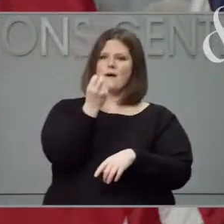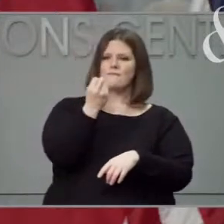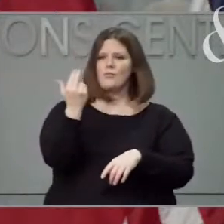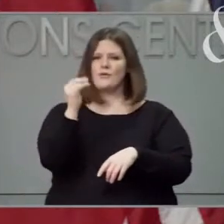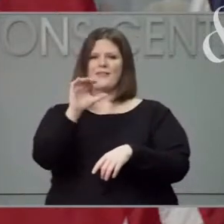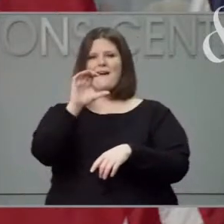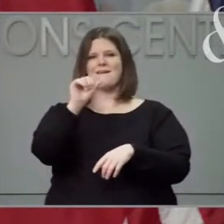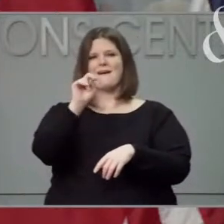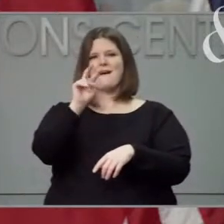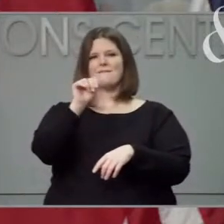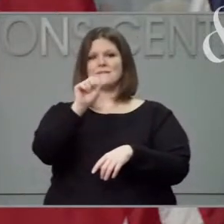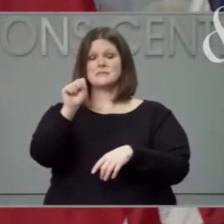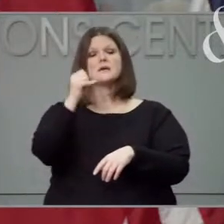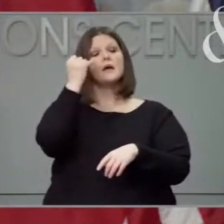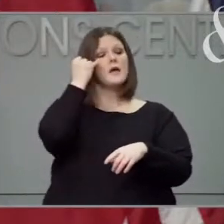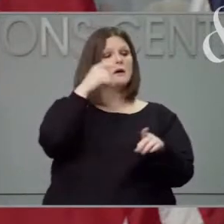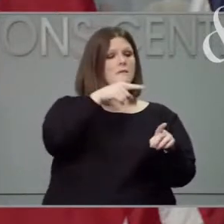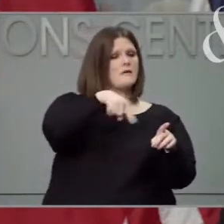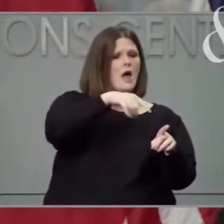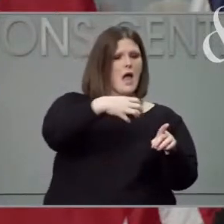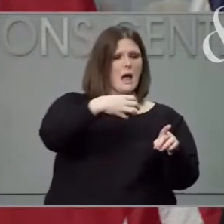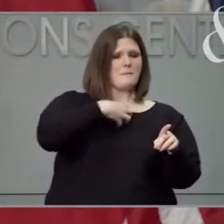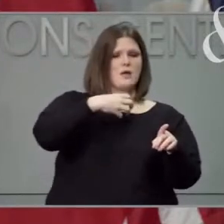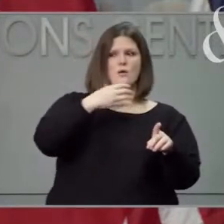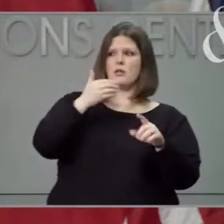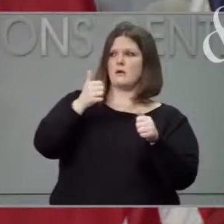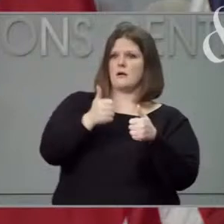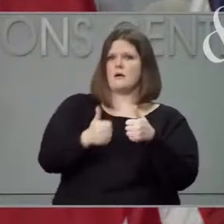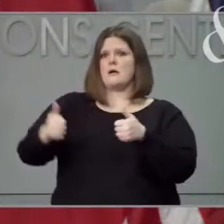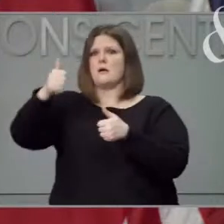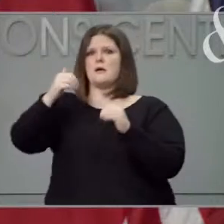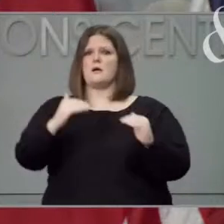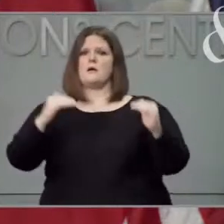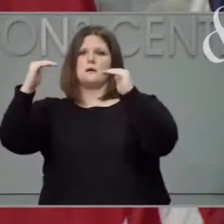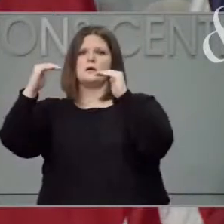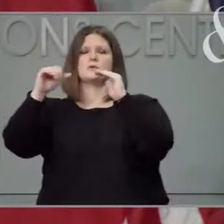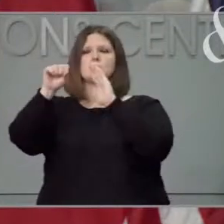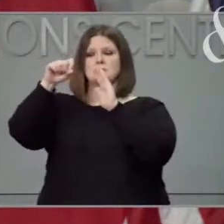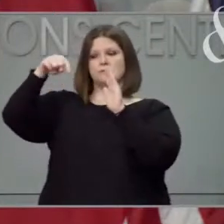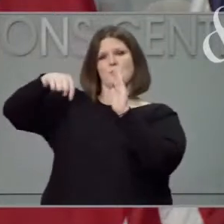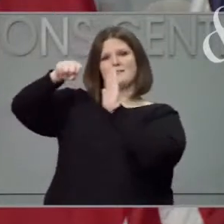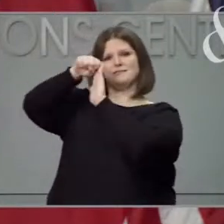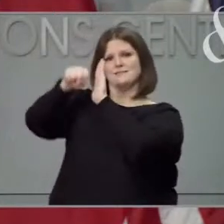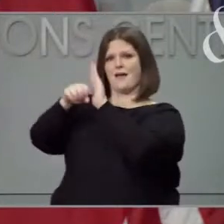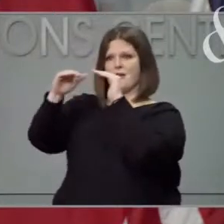up to the state board, then the state board of election would consider that election protest.